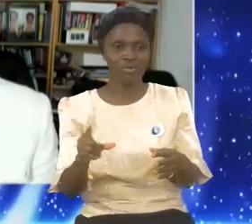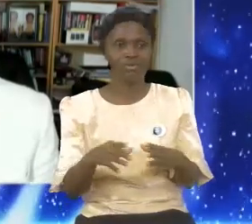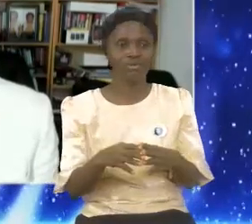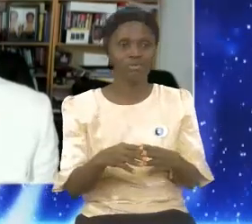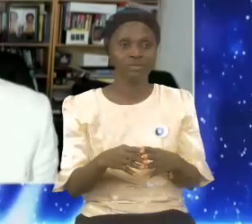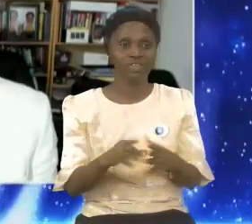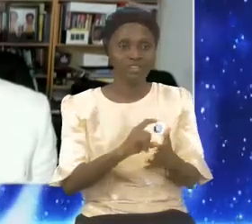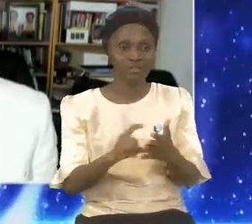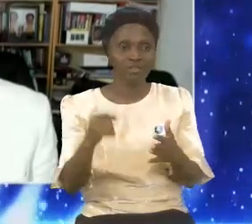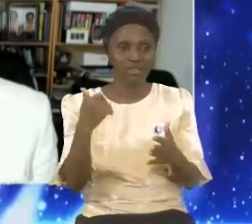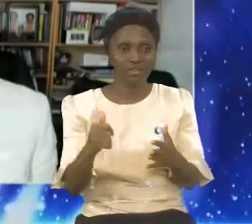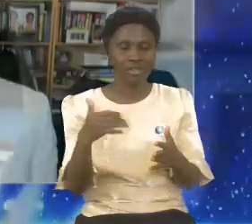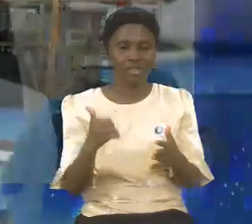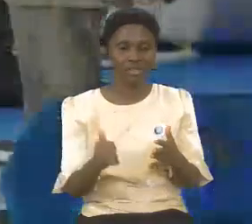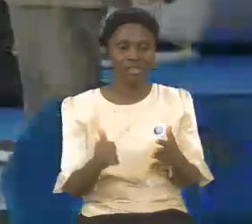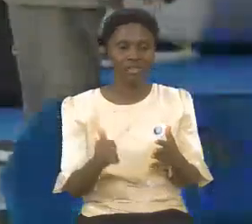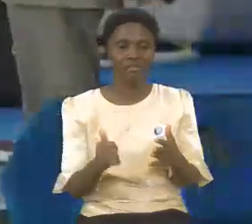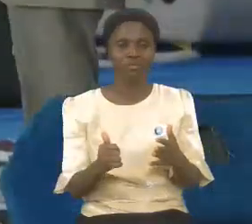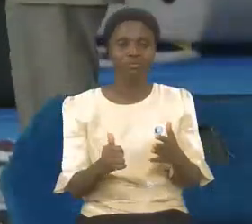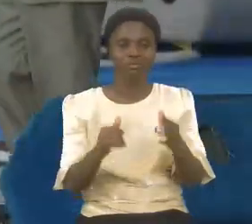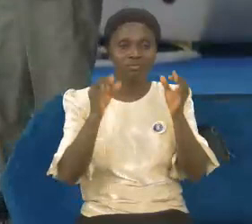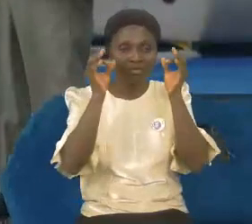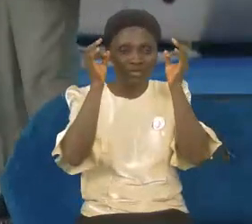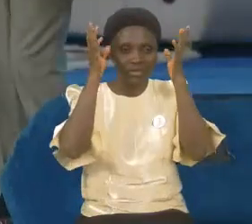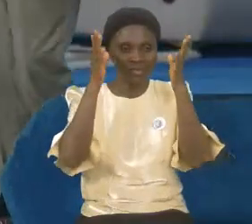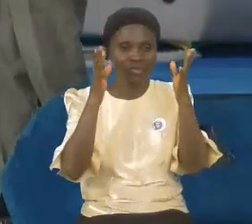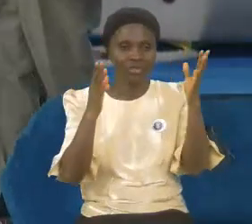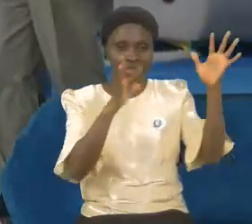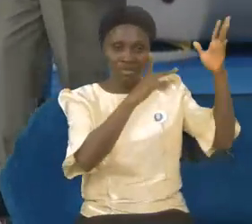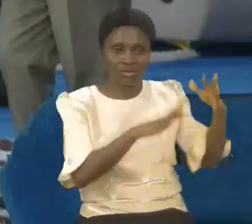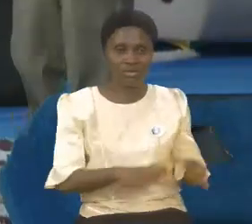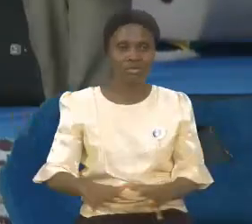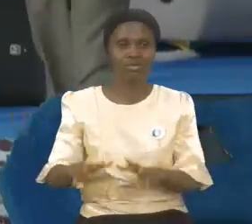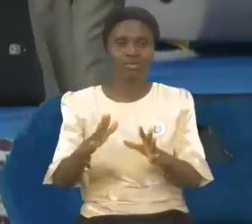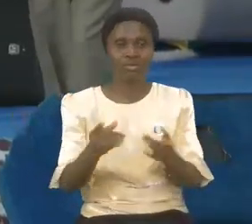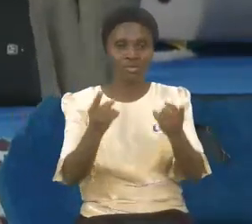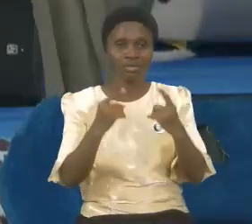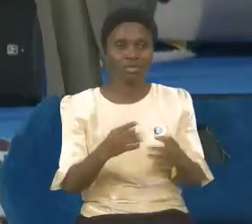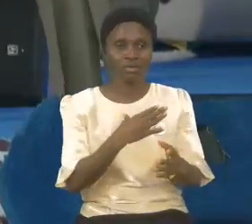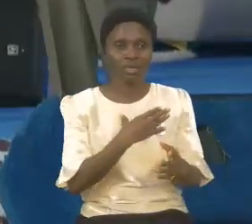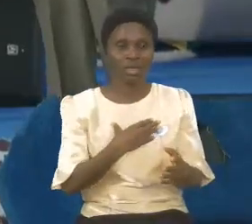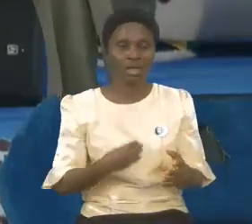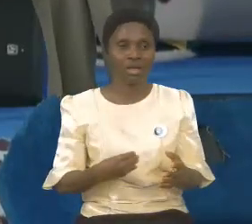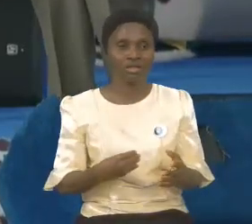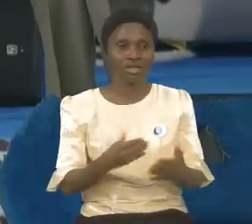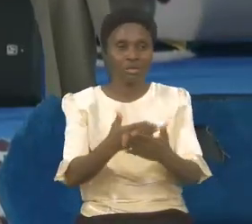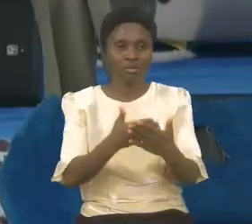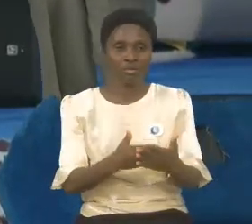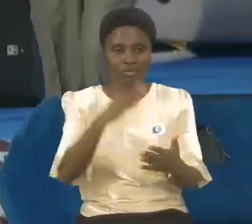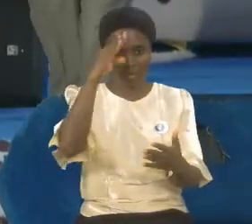stream issued and came forth from before him. Thousands,